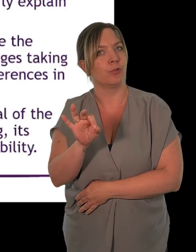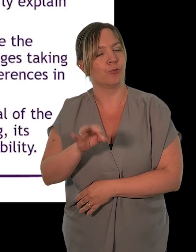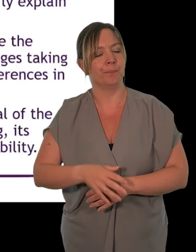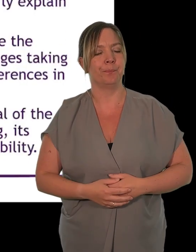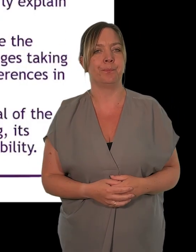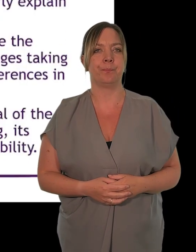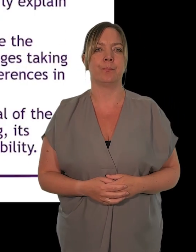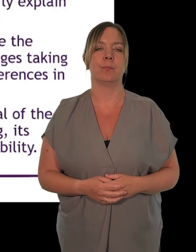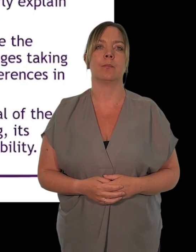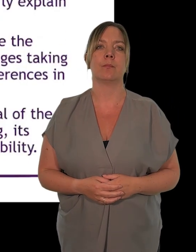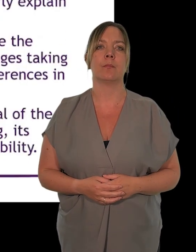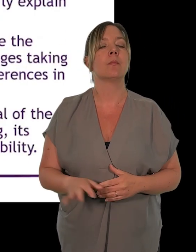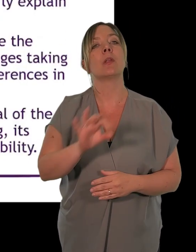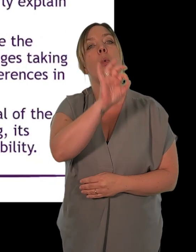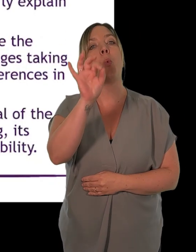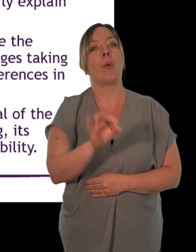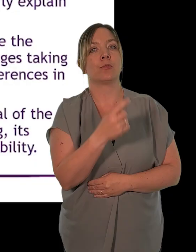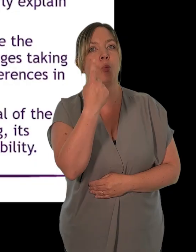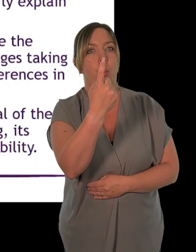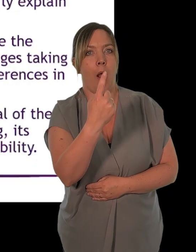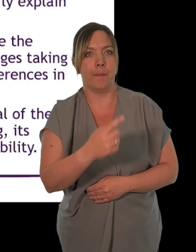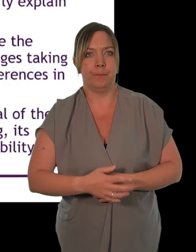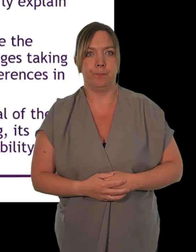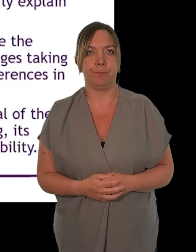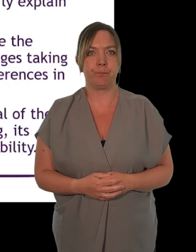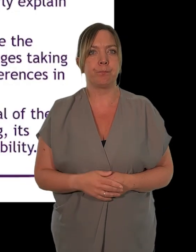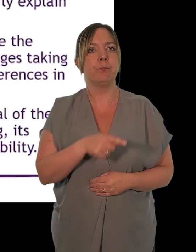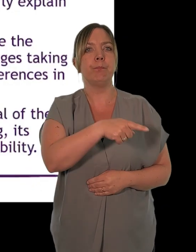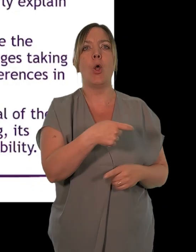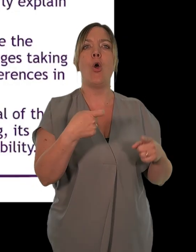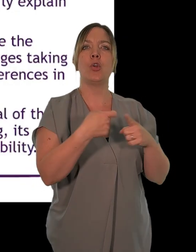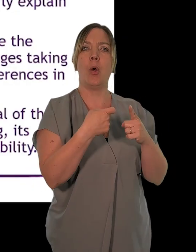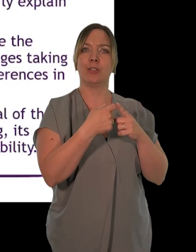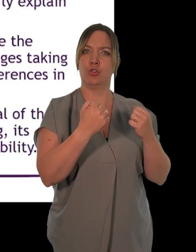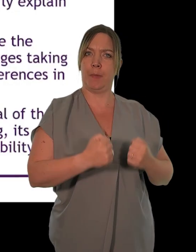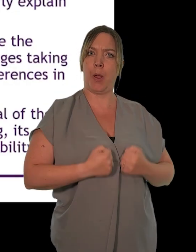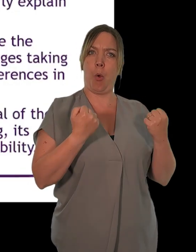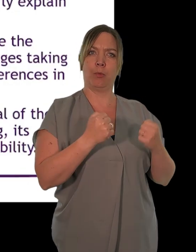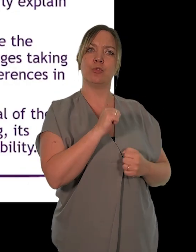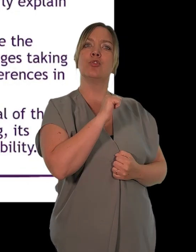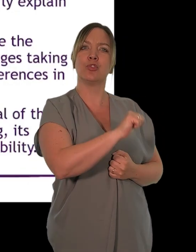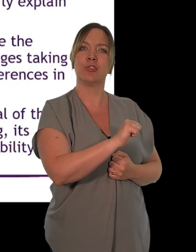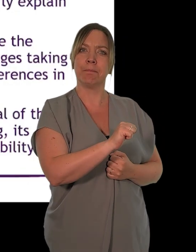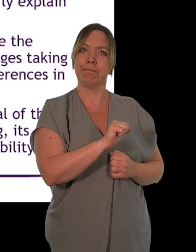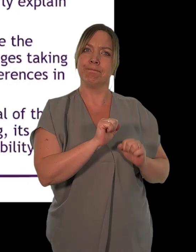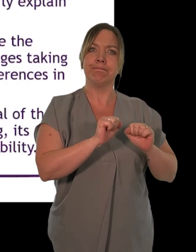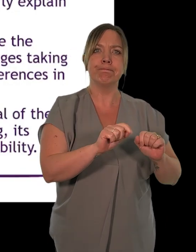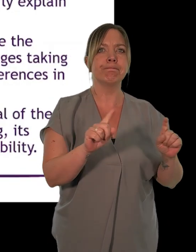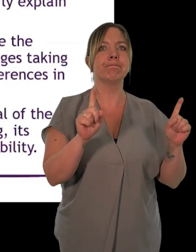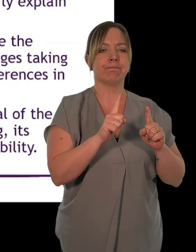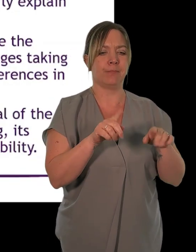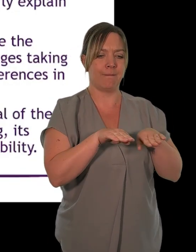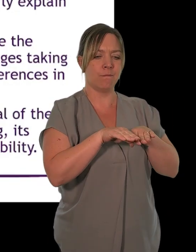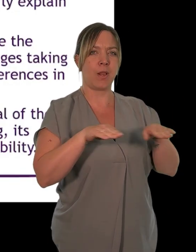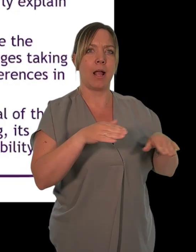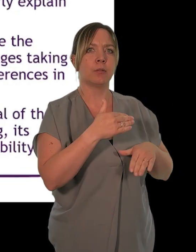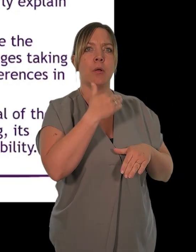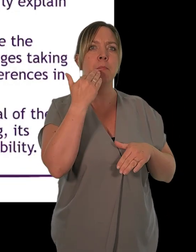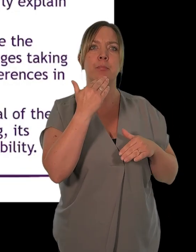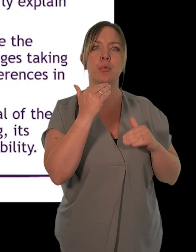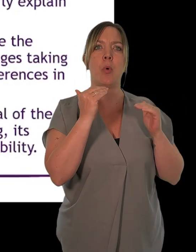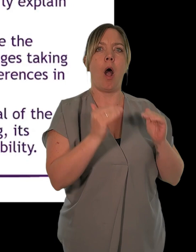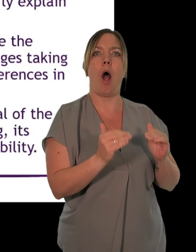Question 1. Evaluate the extent to which the flat, non-hierarchical structure was appropriate under